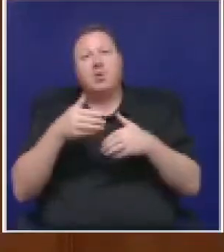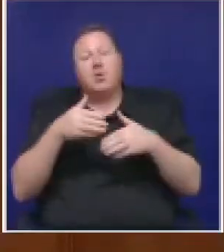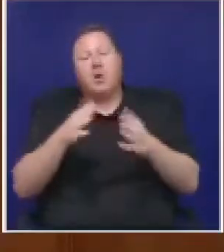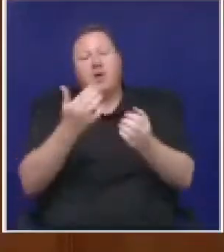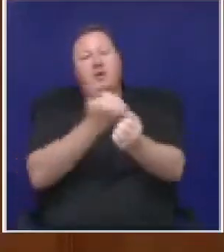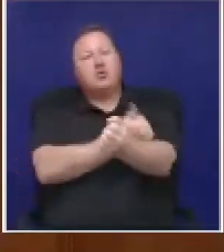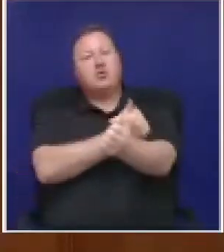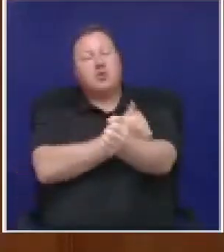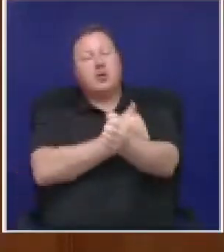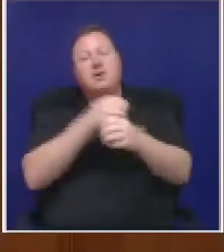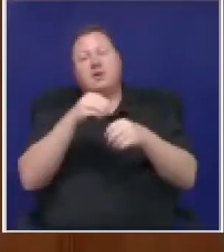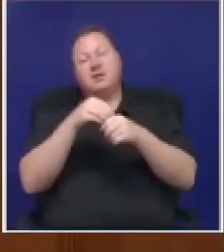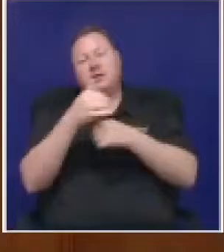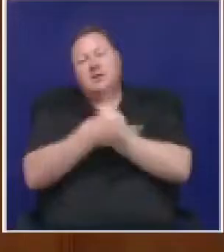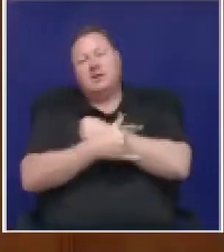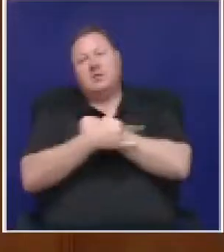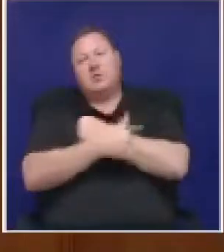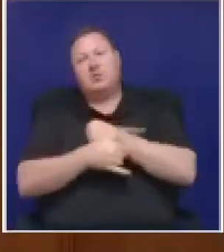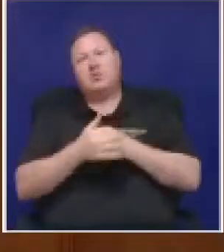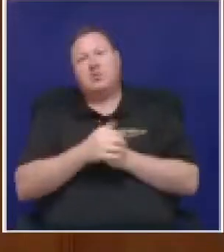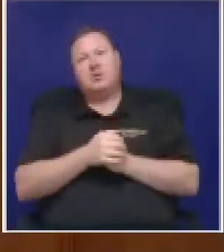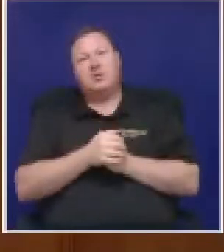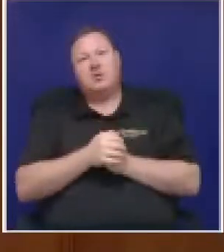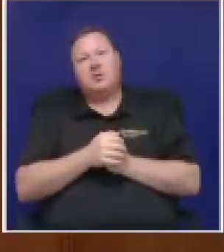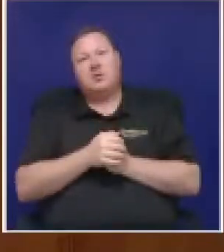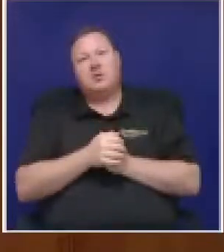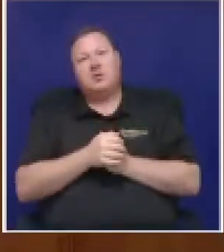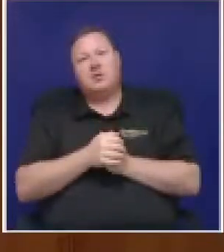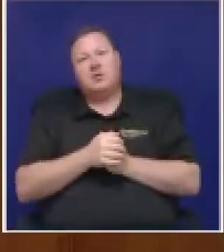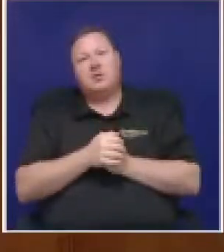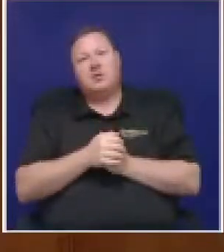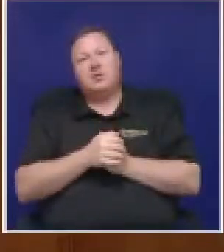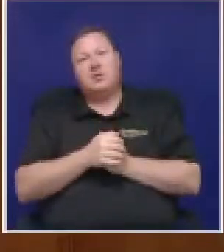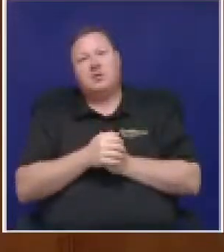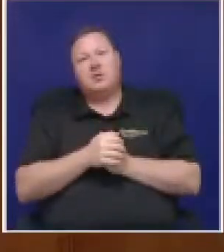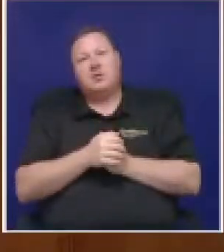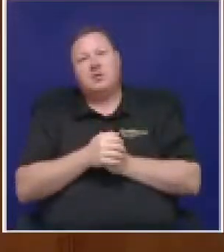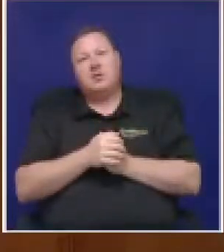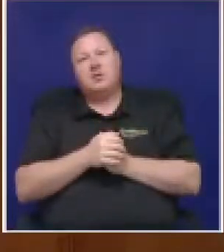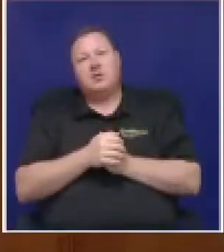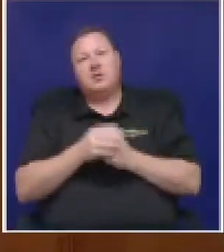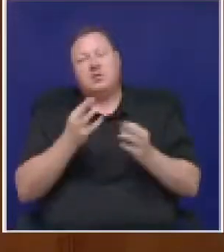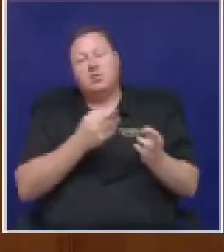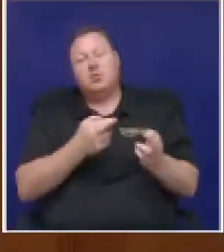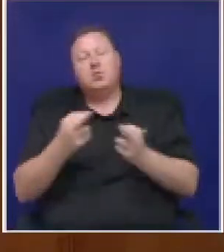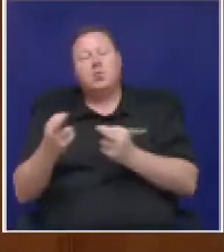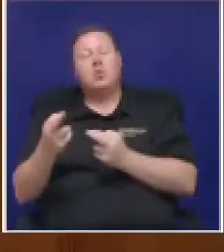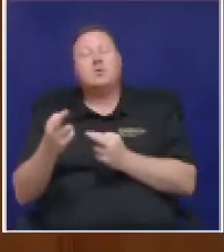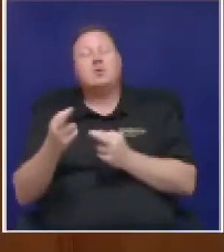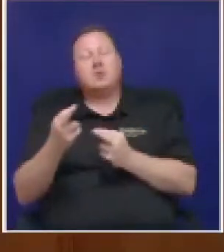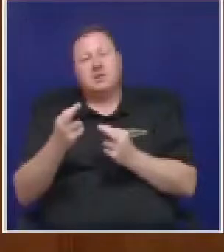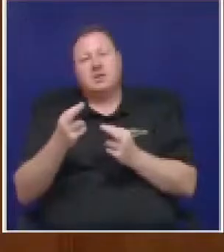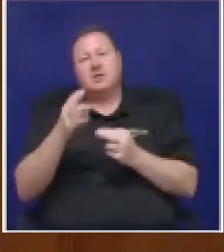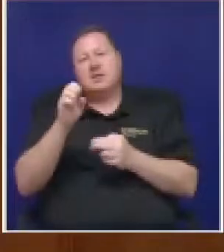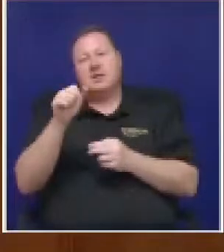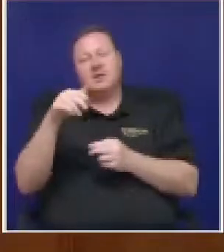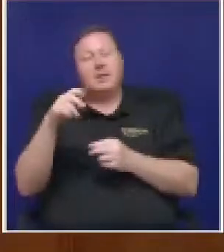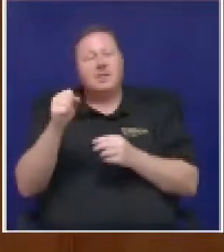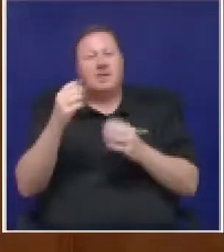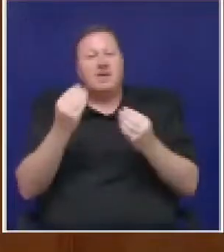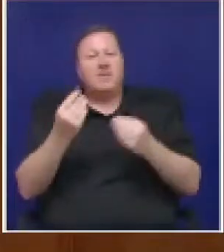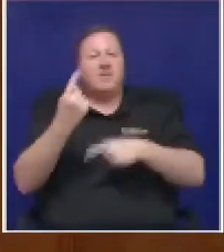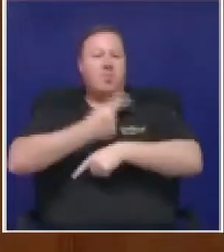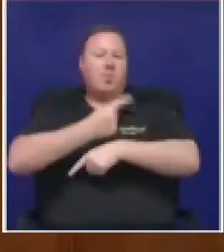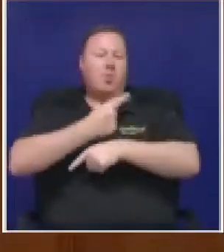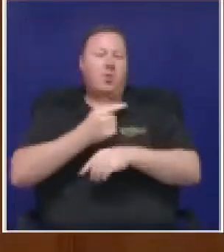come into the country, and giving the resources that SAPS has to border management, which